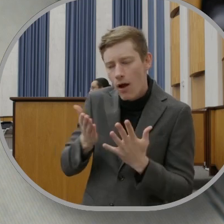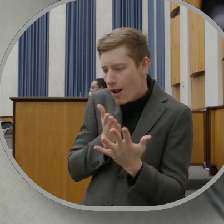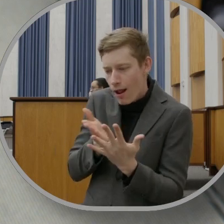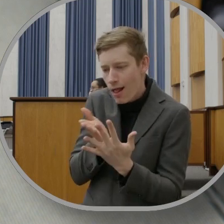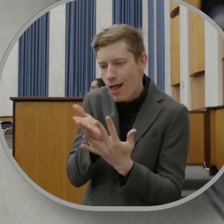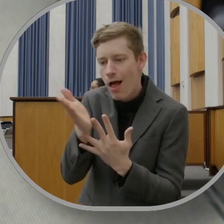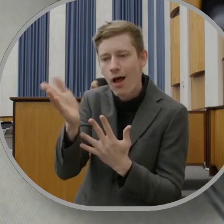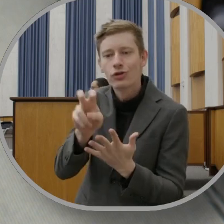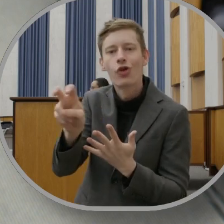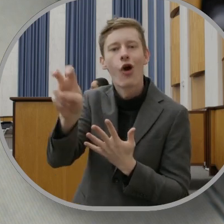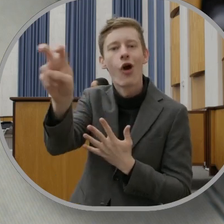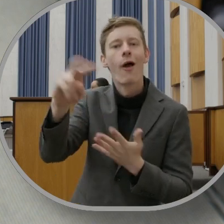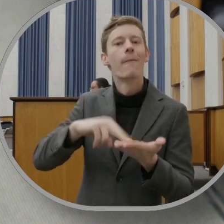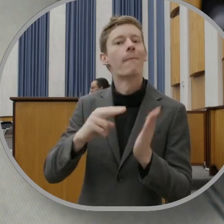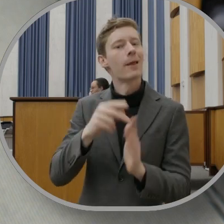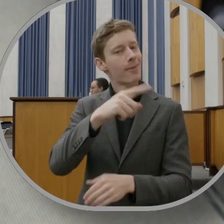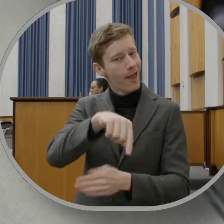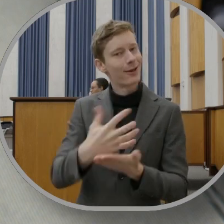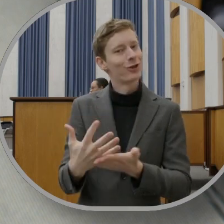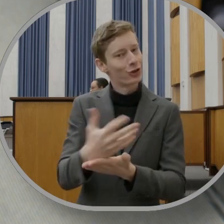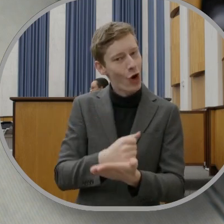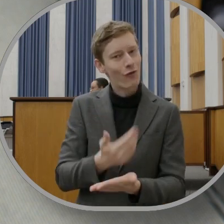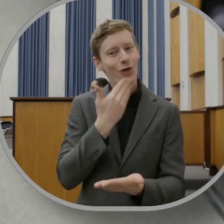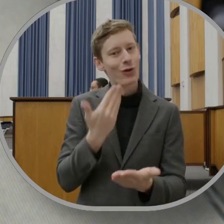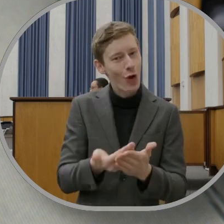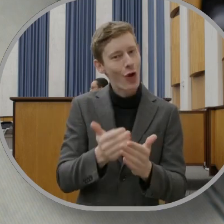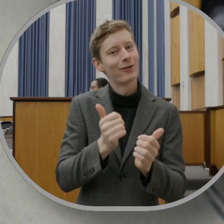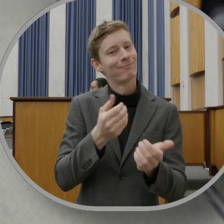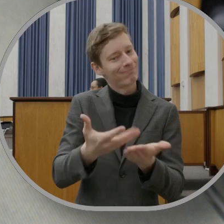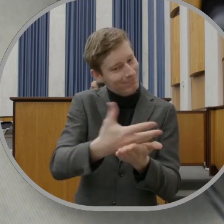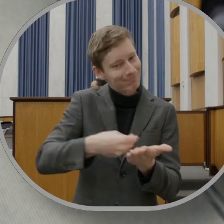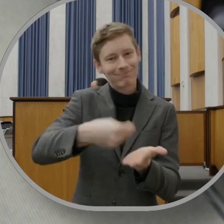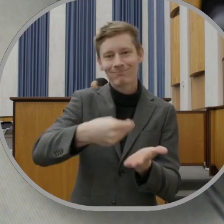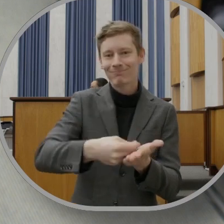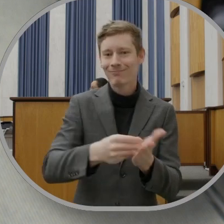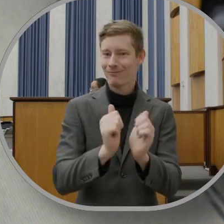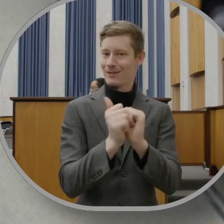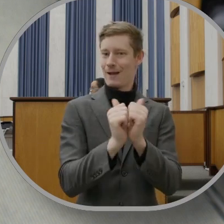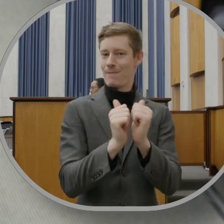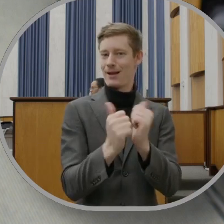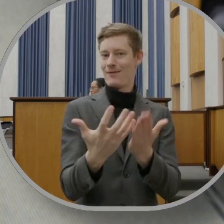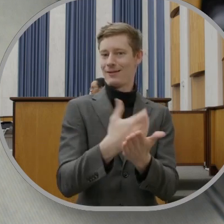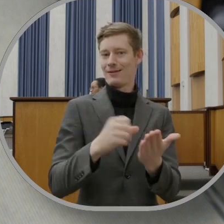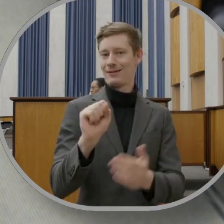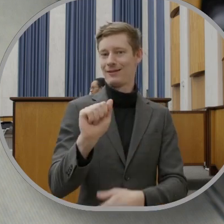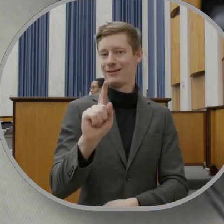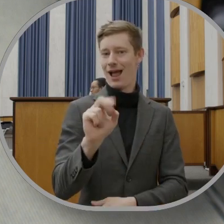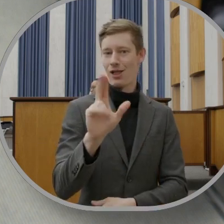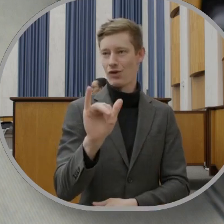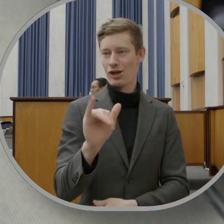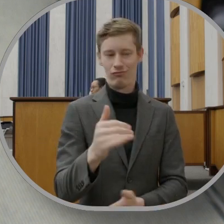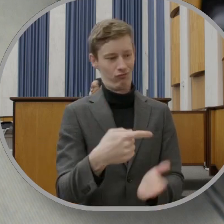nothing less than a competitive salary that reflects their invaluable role. So let me be clear.